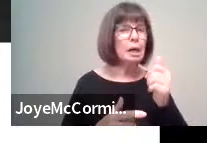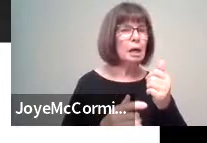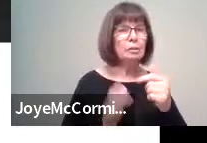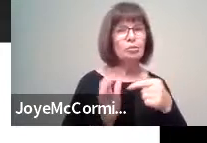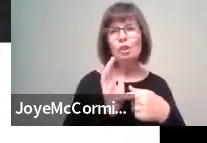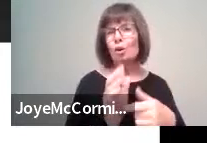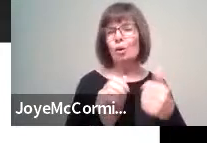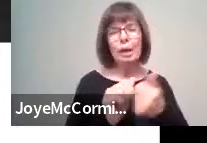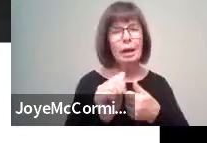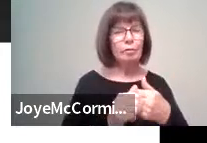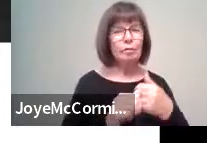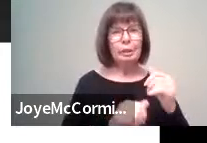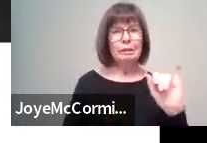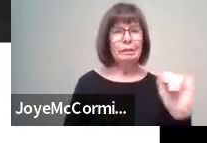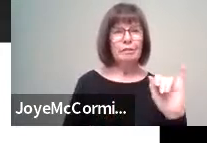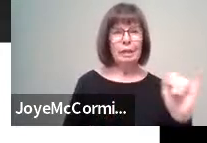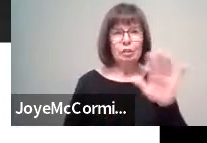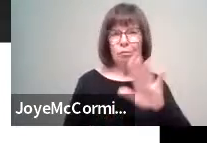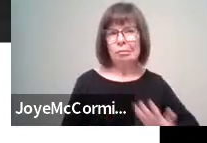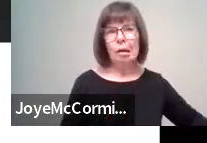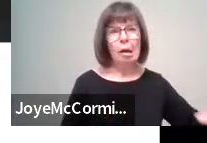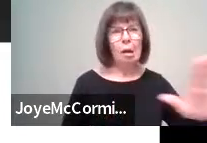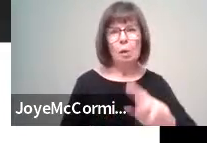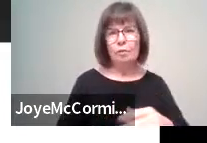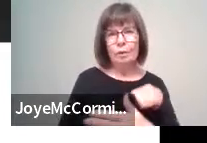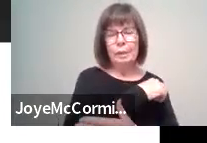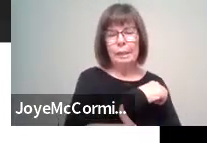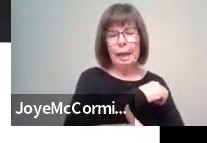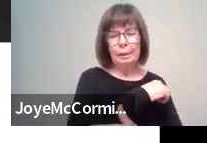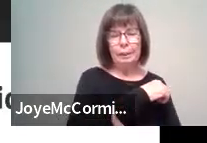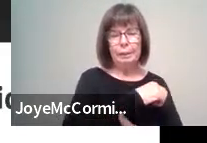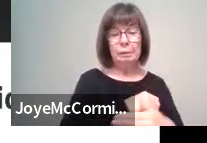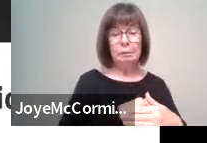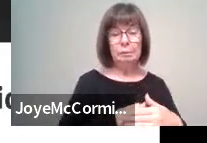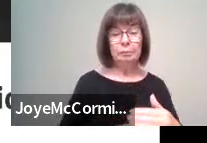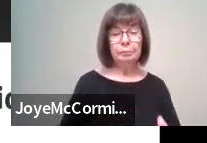in Alameda County. Next slide.